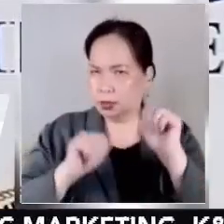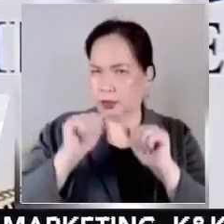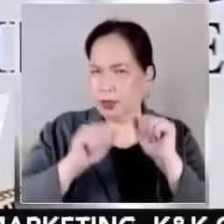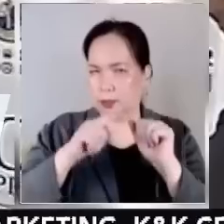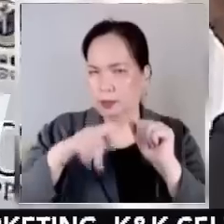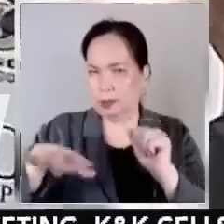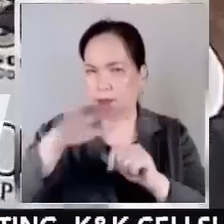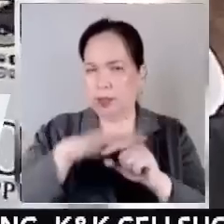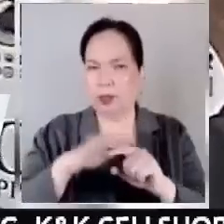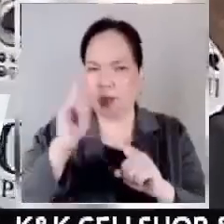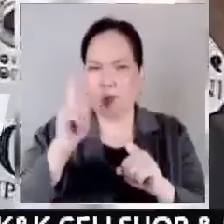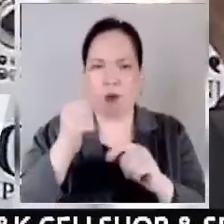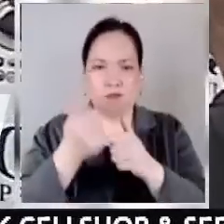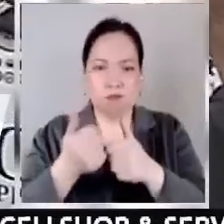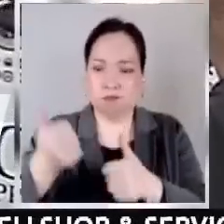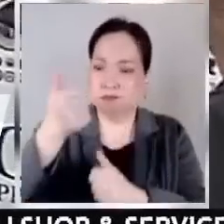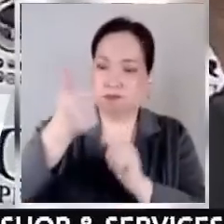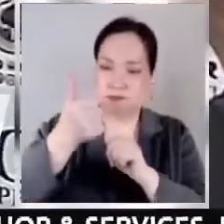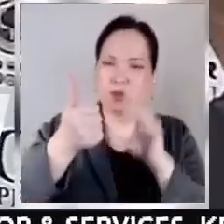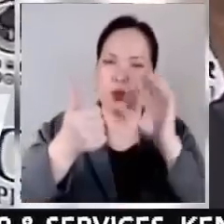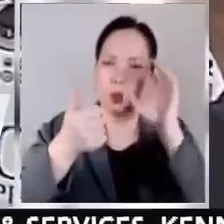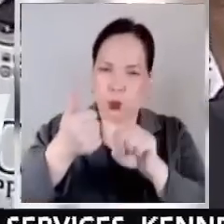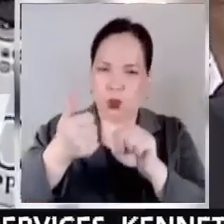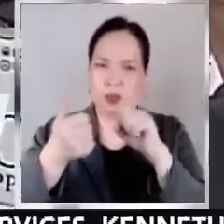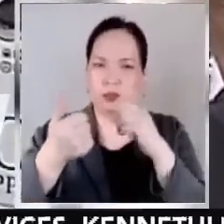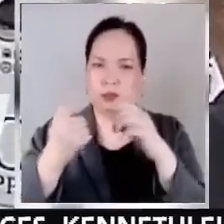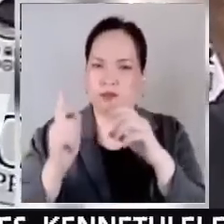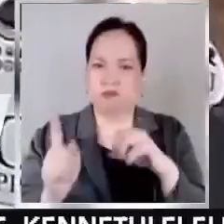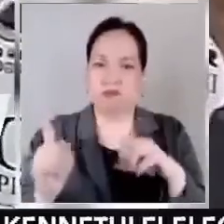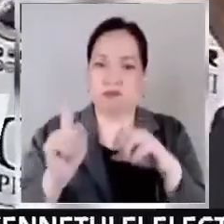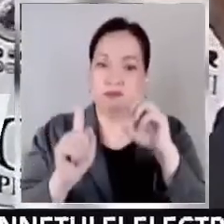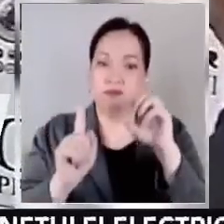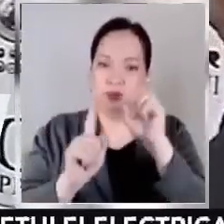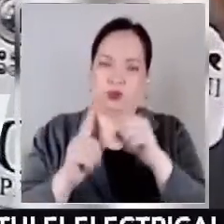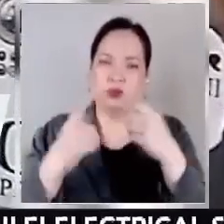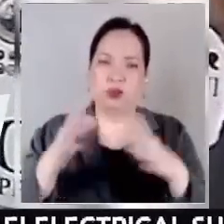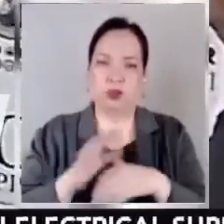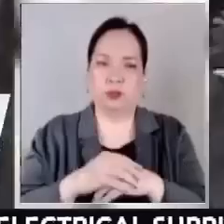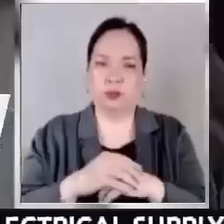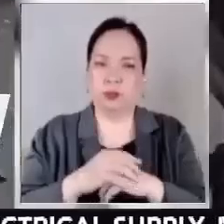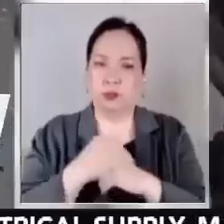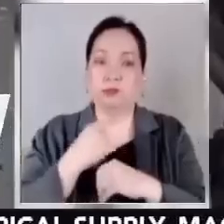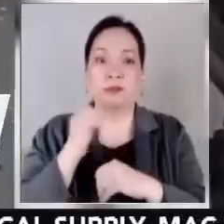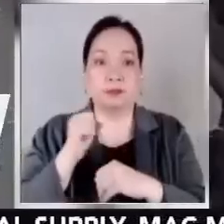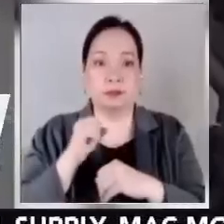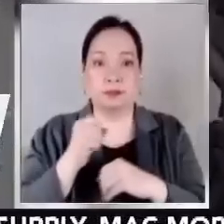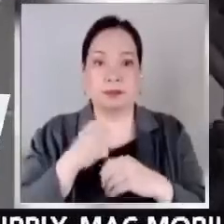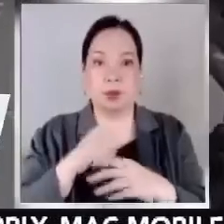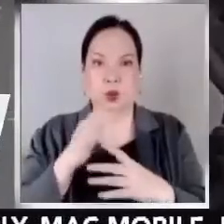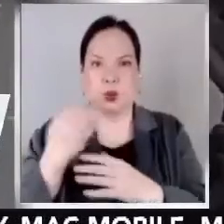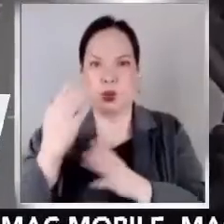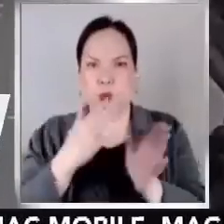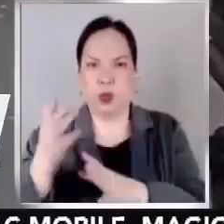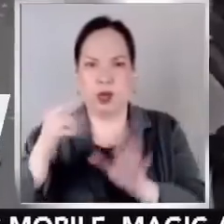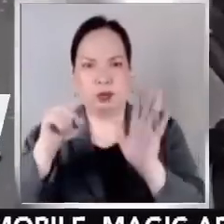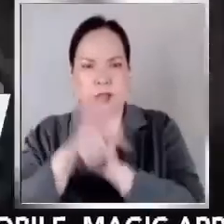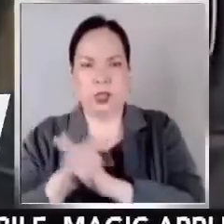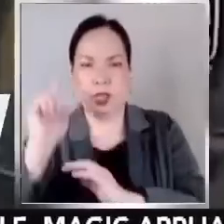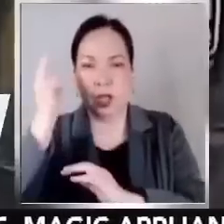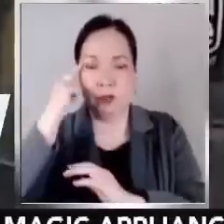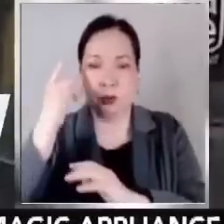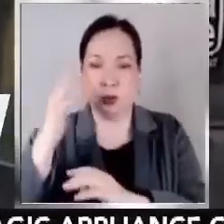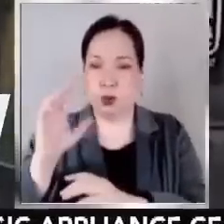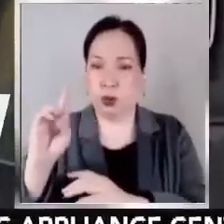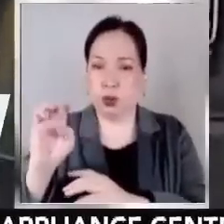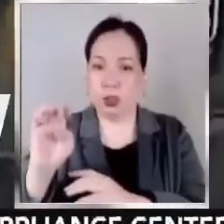masterminds hawak na ng Department of justice ang isa umano sa mga mastermind sa pagpatay kay Governor Ruel de gamo at walong iba pa